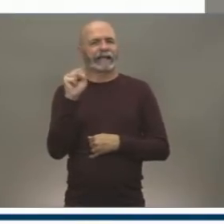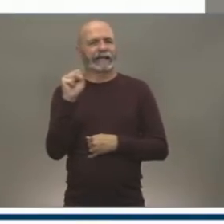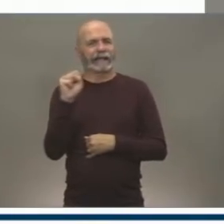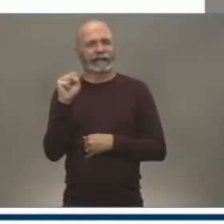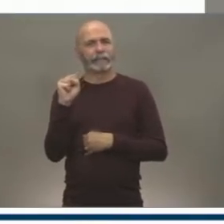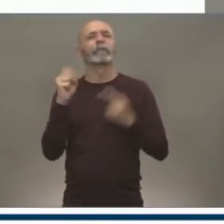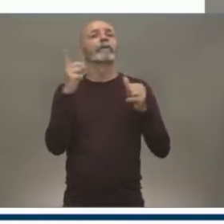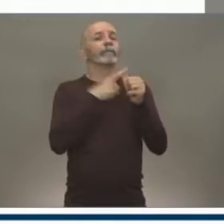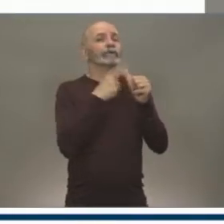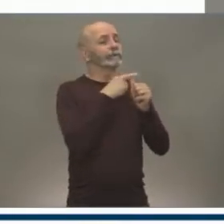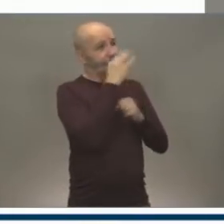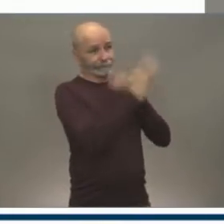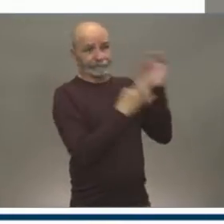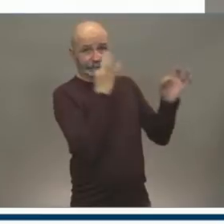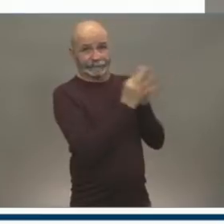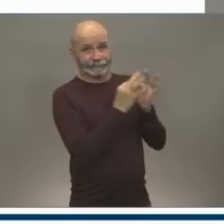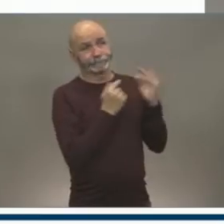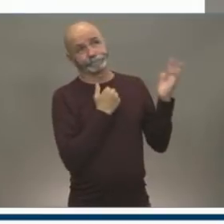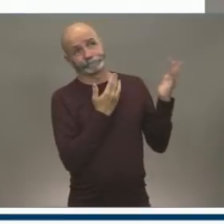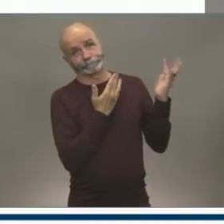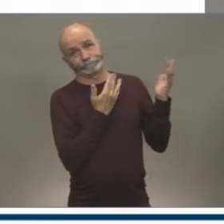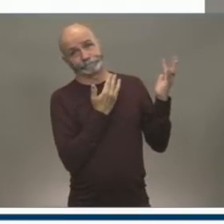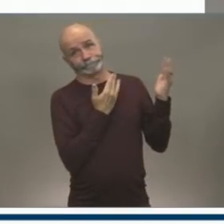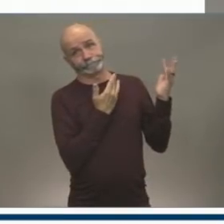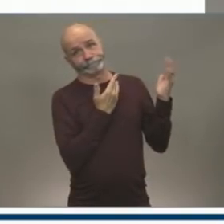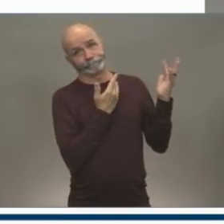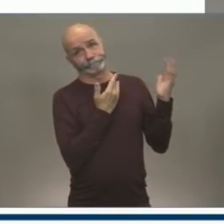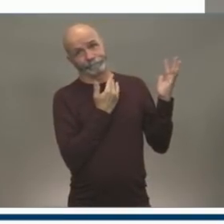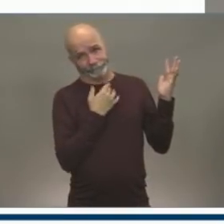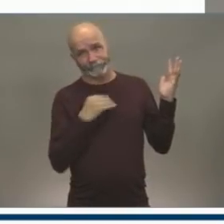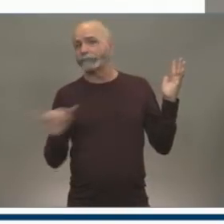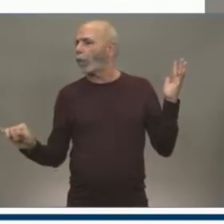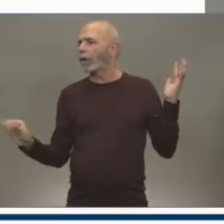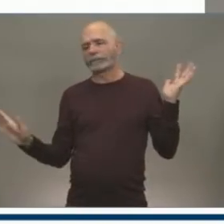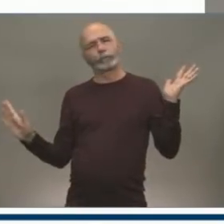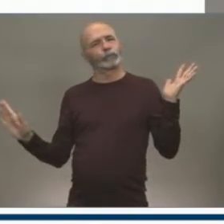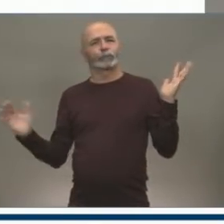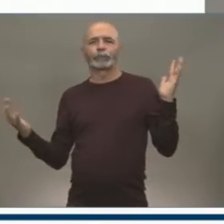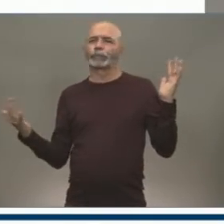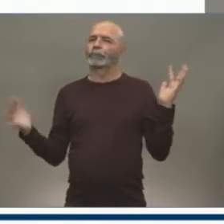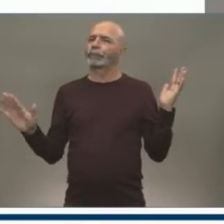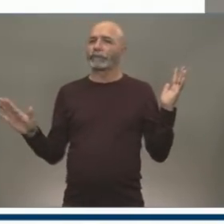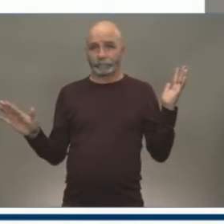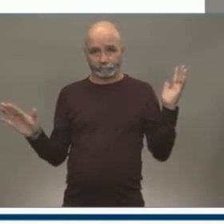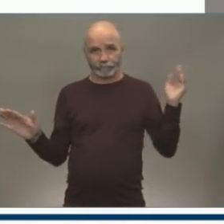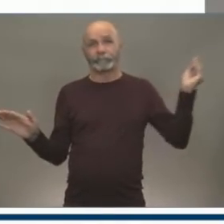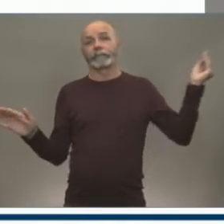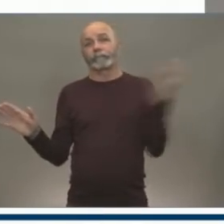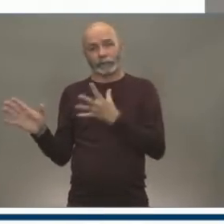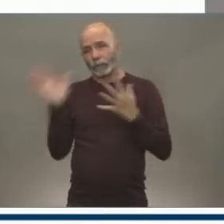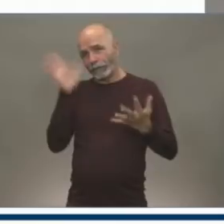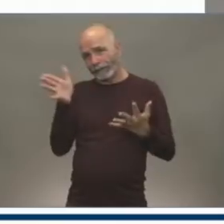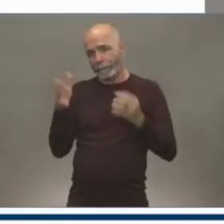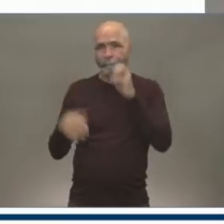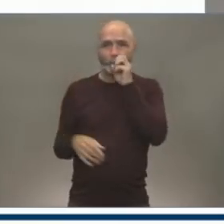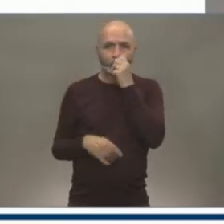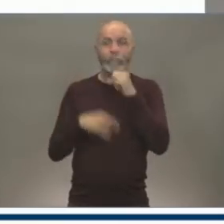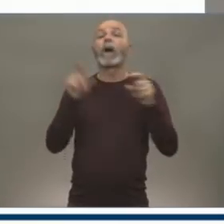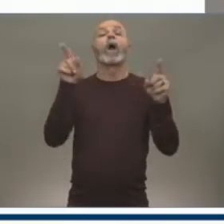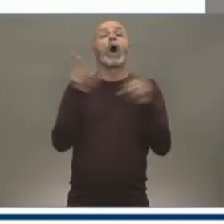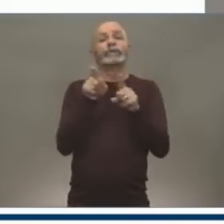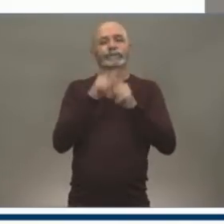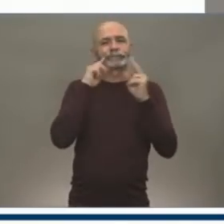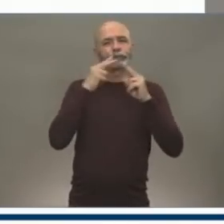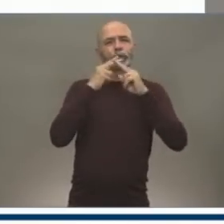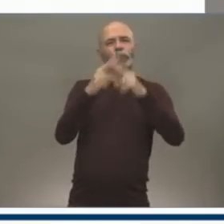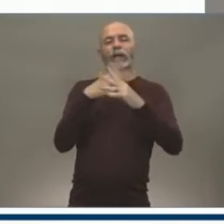So what we ask you read those exposure notices carefully, and there's all the information on the exposure notice that will tell you